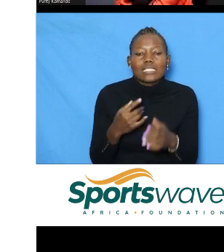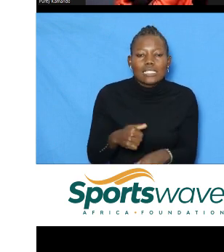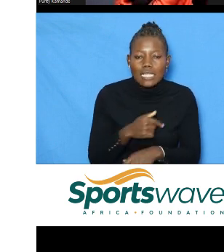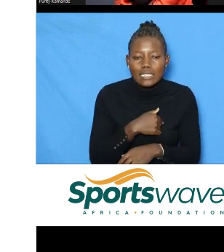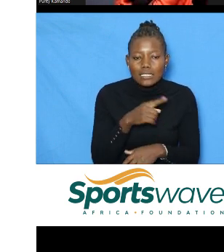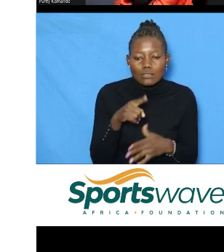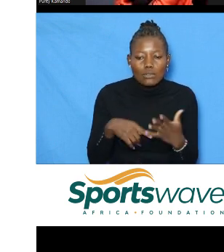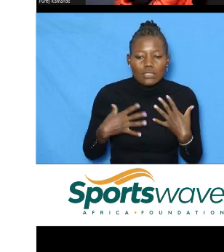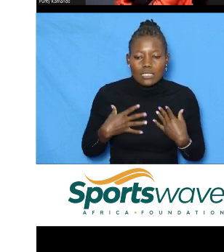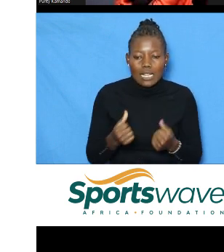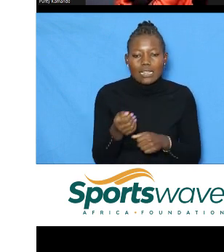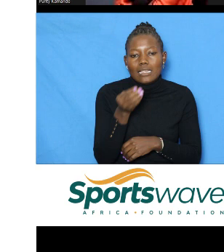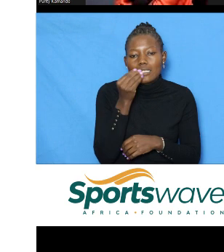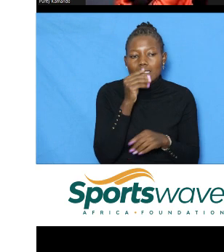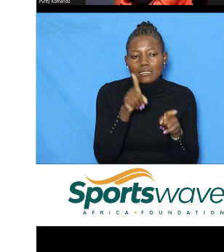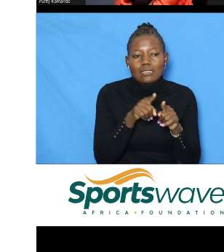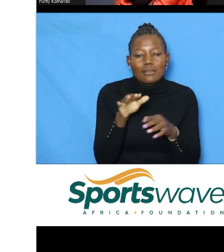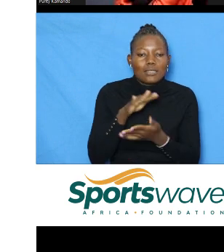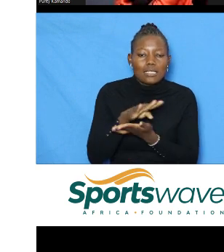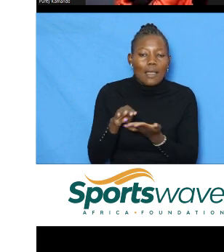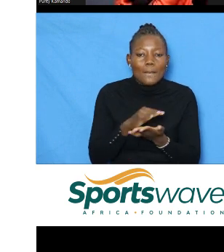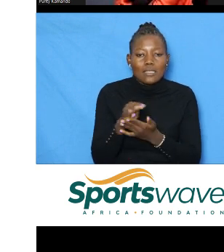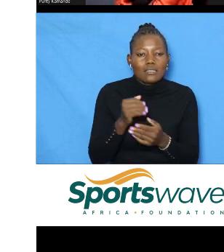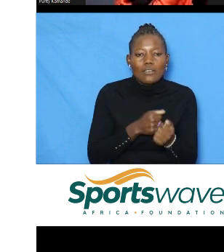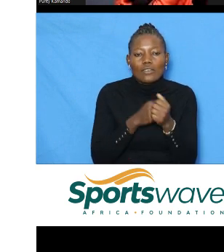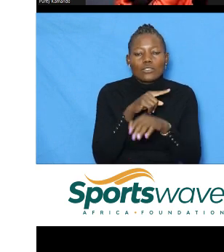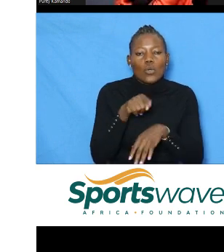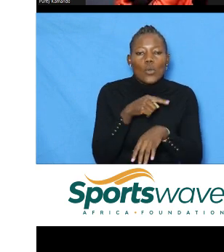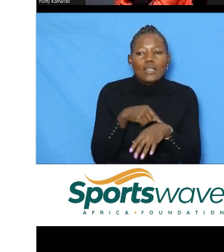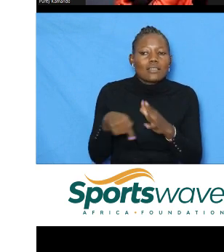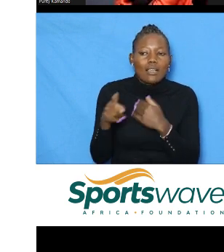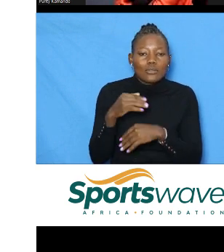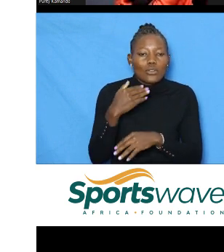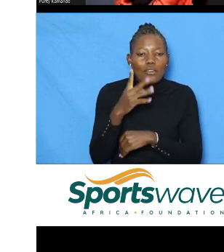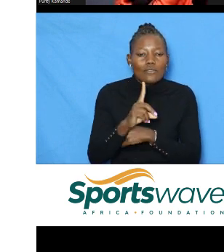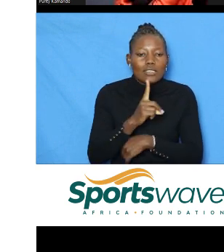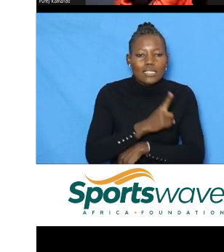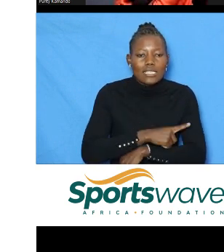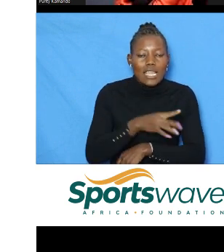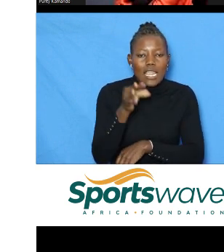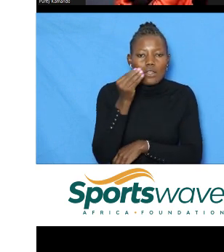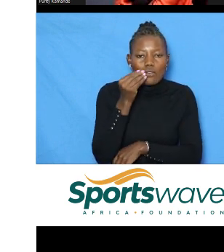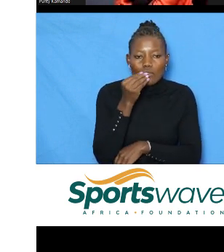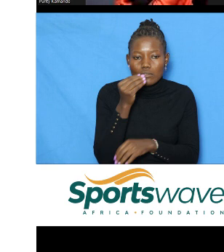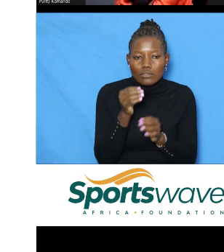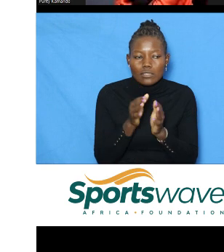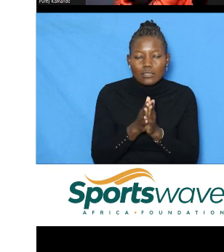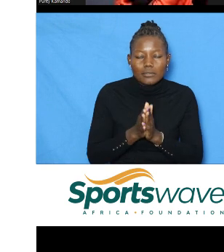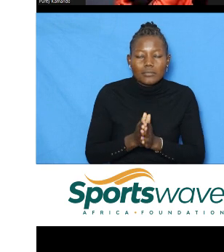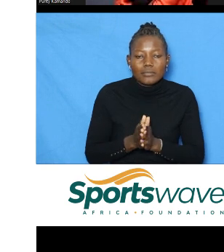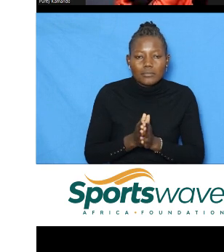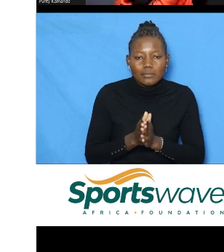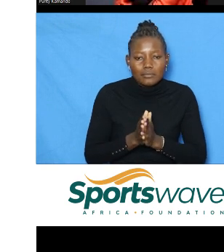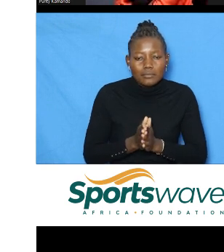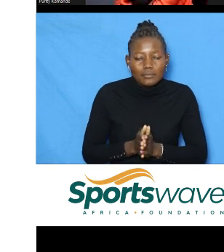is, and they set a basis or a foundation when it comes to your day-to-day food or day-to-day dietary